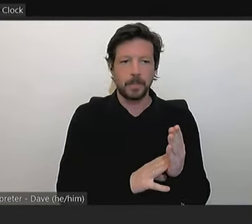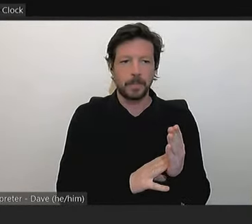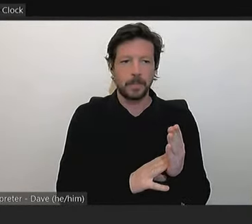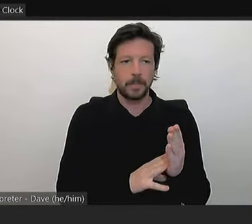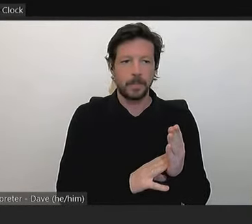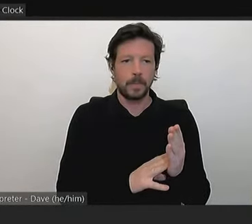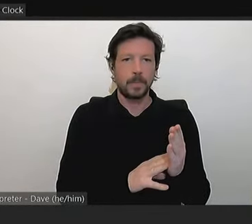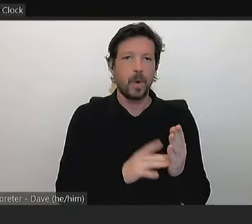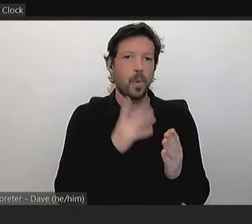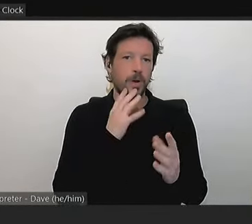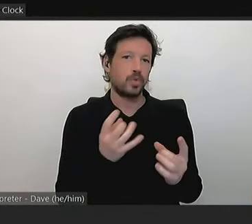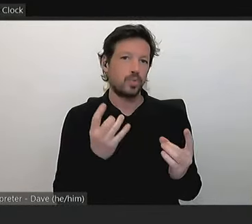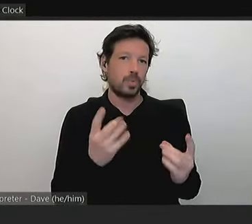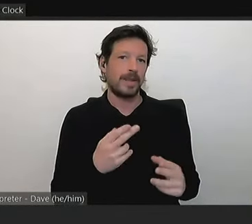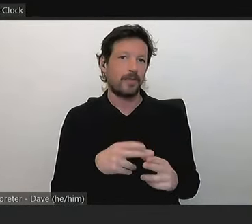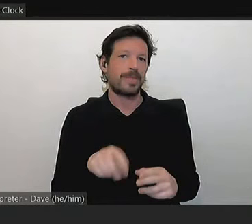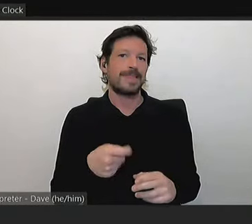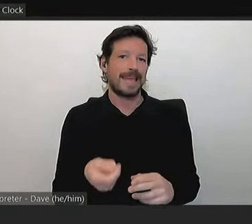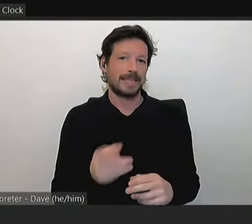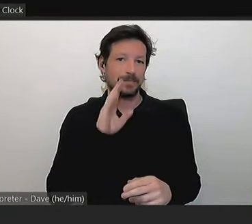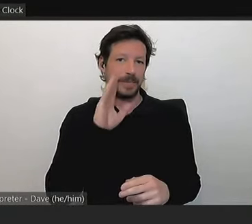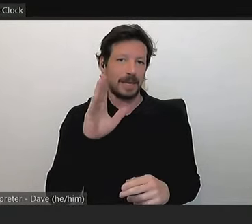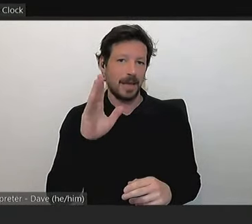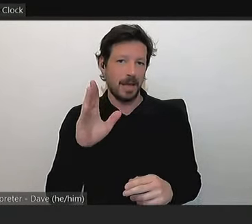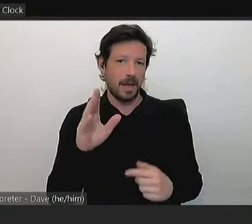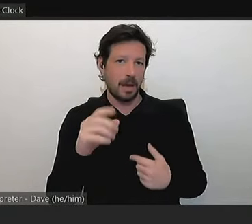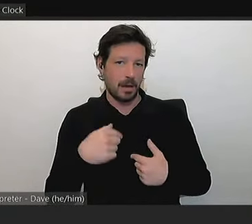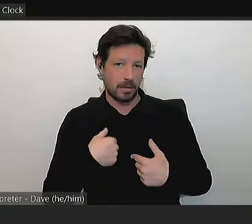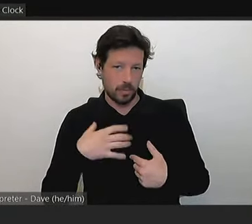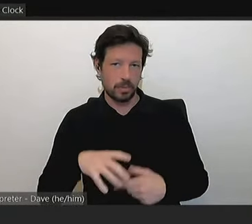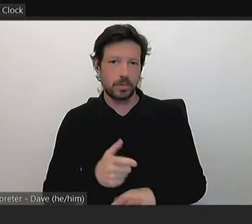ready to take another speaker, I've indicated I'd like to speak to the item. Thank you, Mayor.